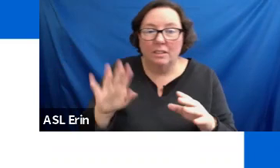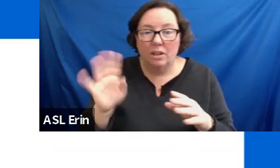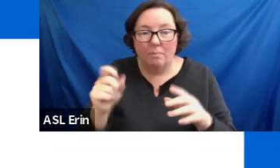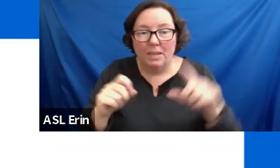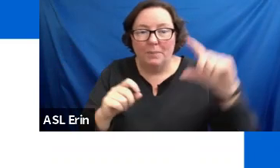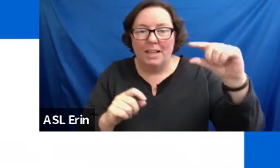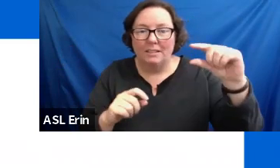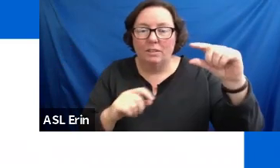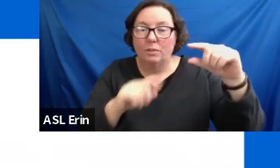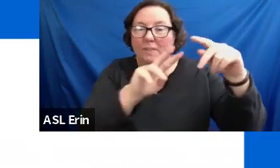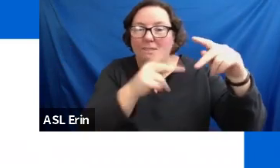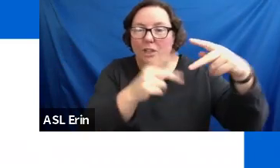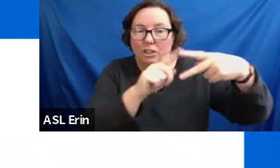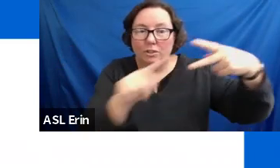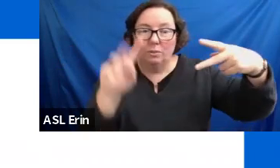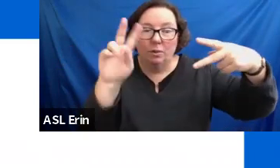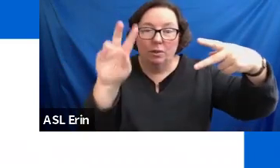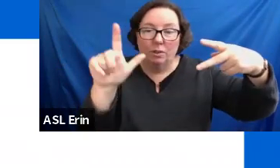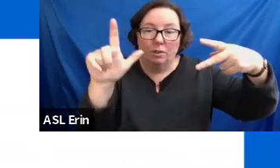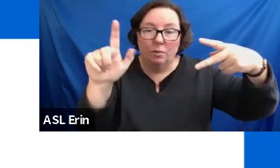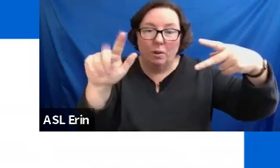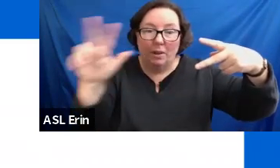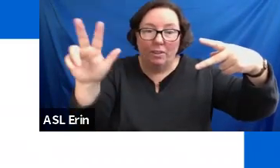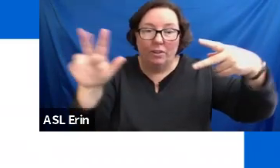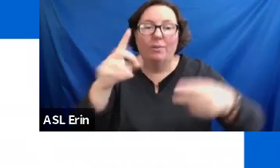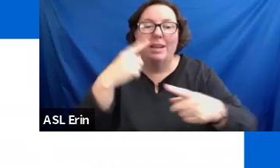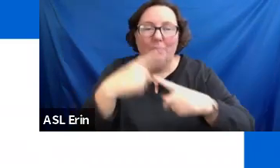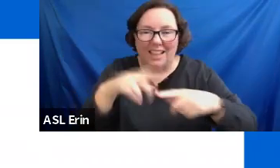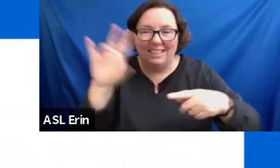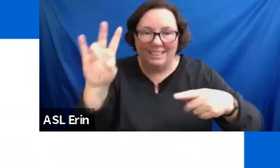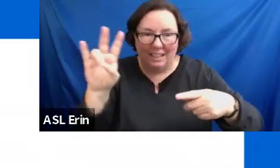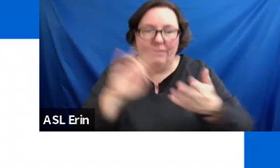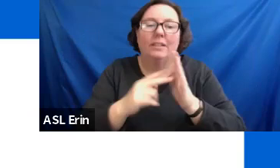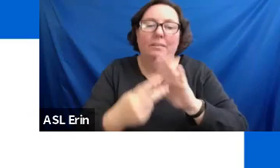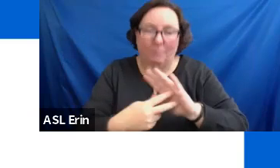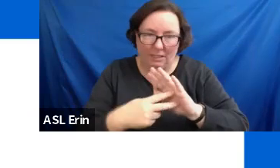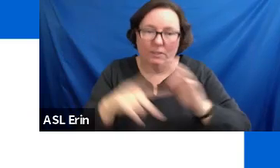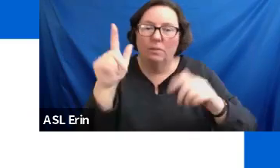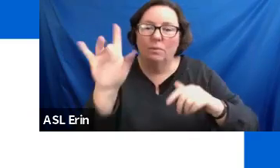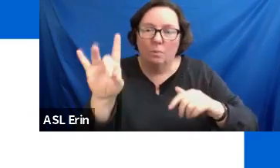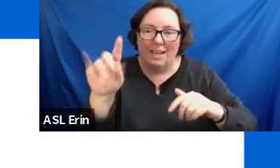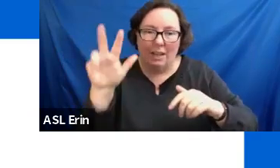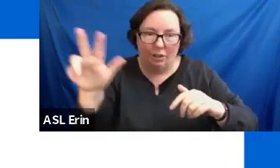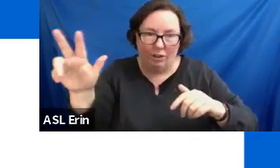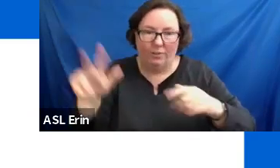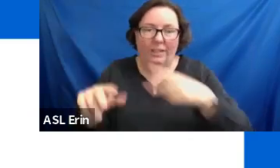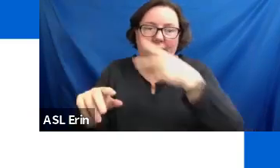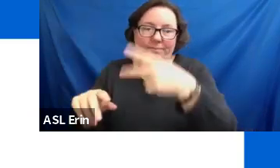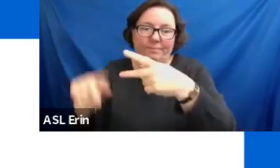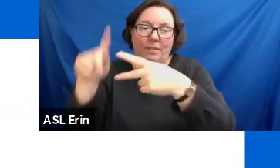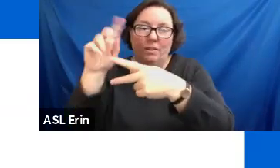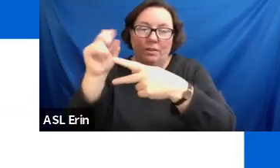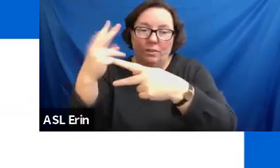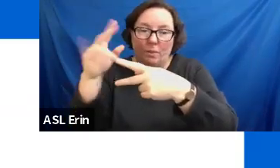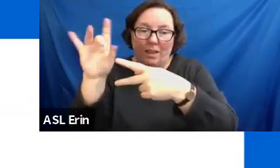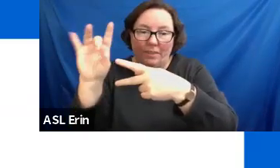the BPS and non-BPS grade 9. Okay, helpful. Get clear on the table. Apologies about that. Thank you. And thank you for clarifying